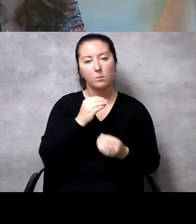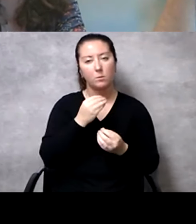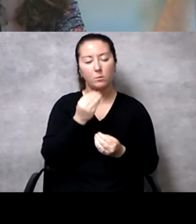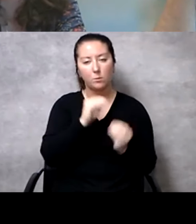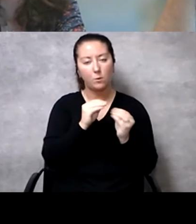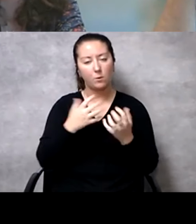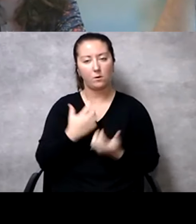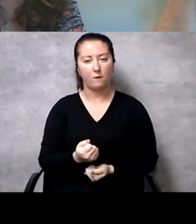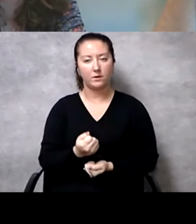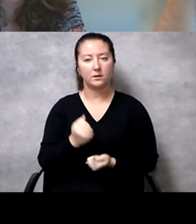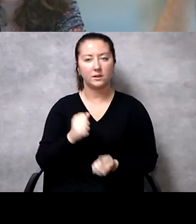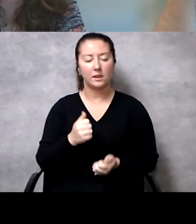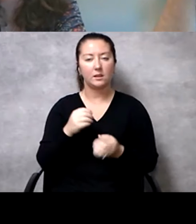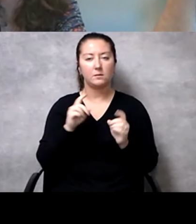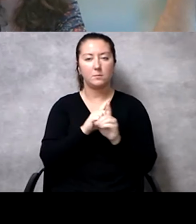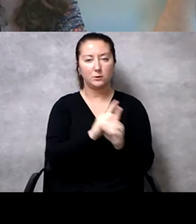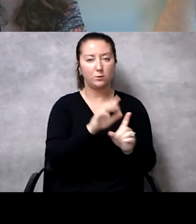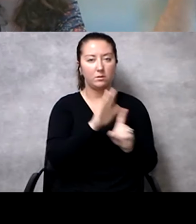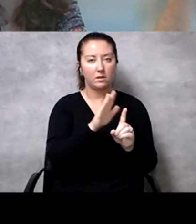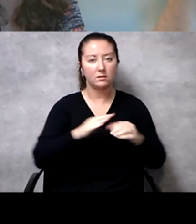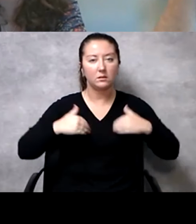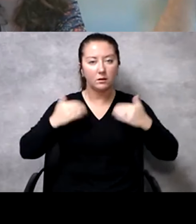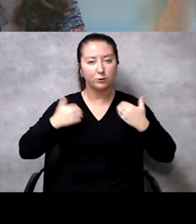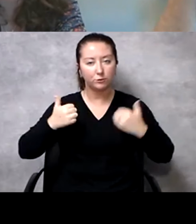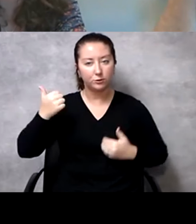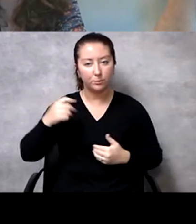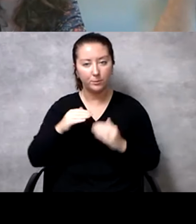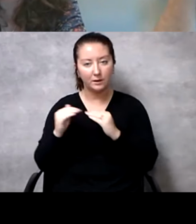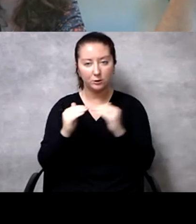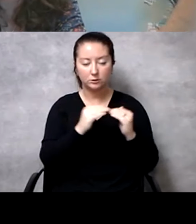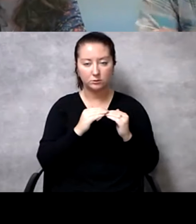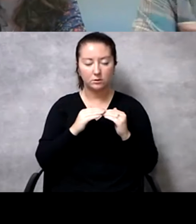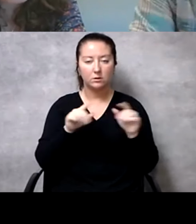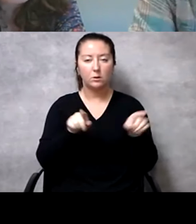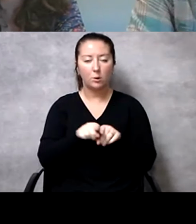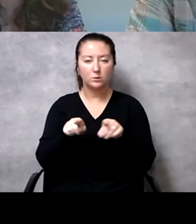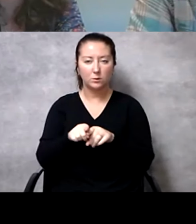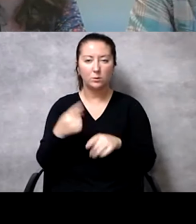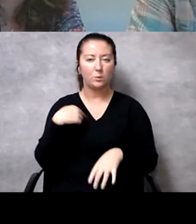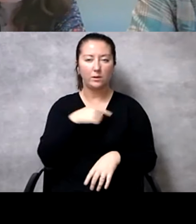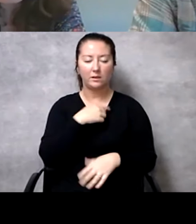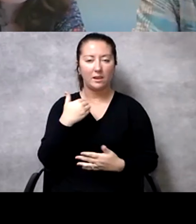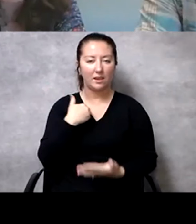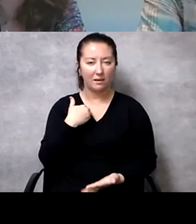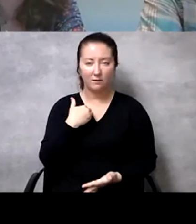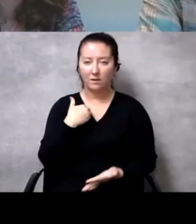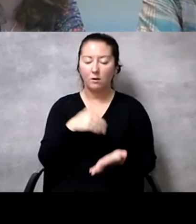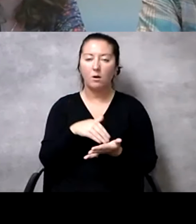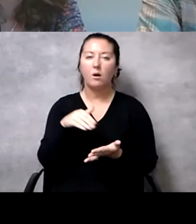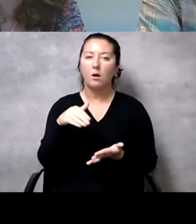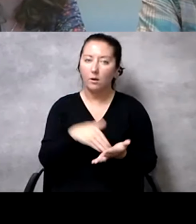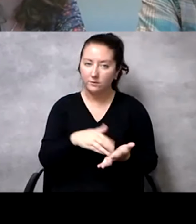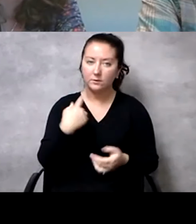in being able to mentor their younger peers. And these, we have often